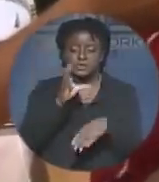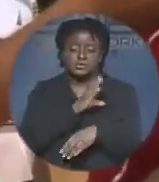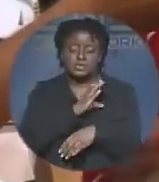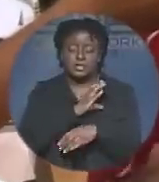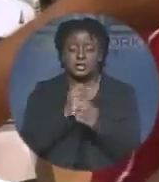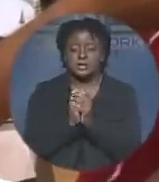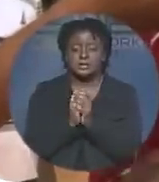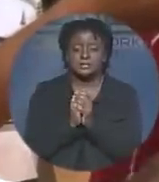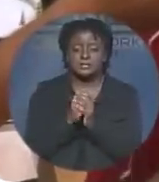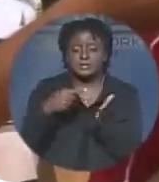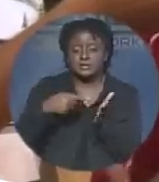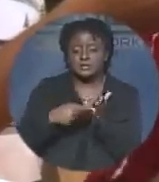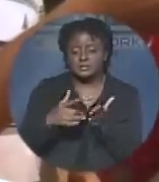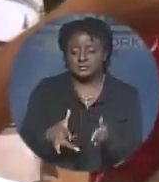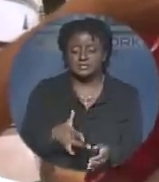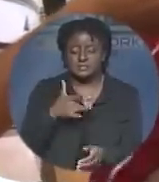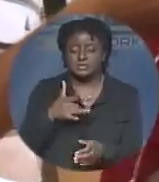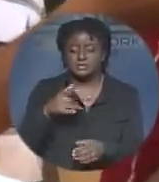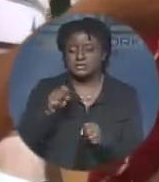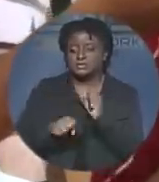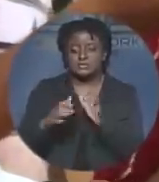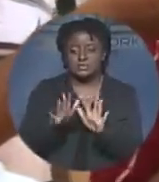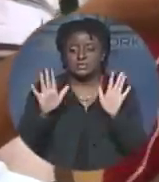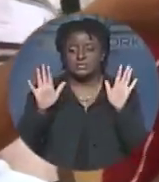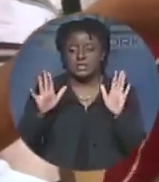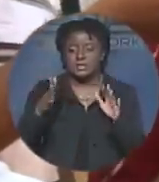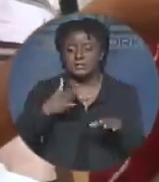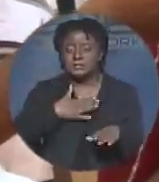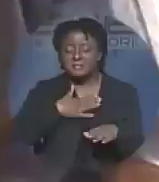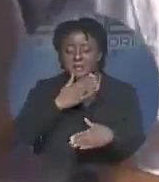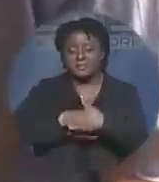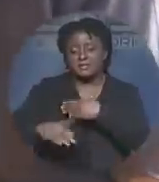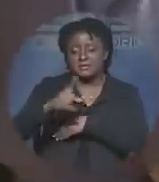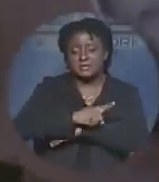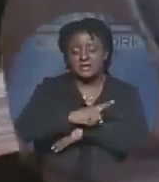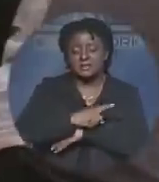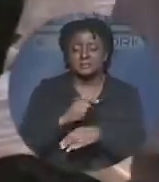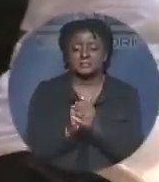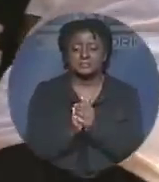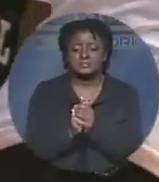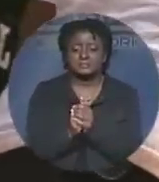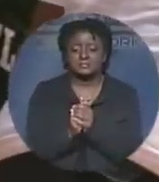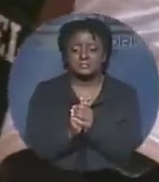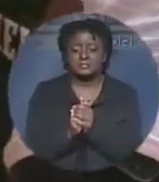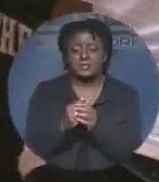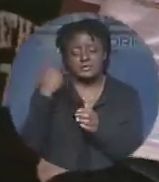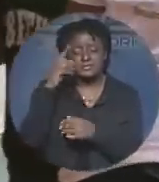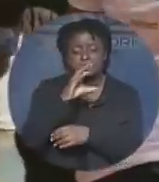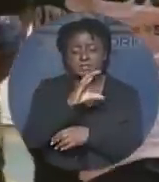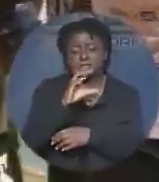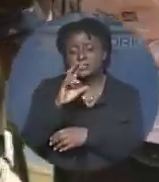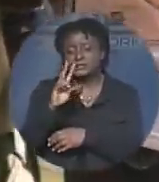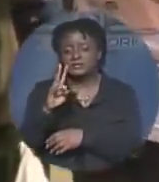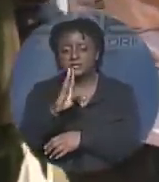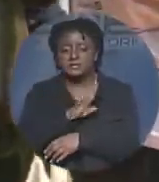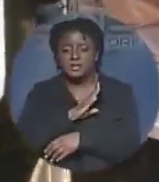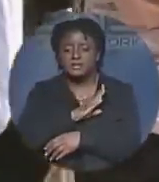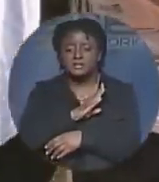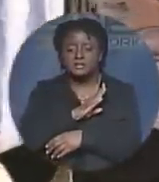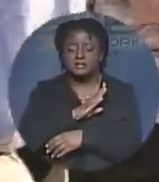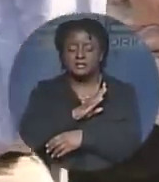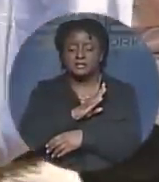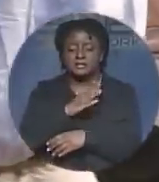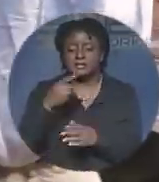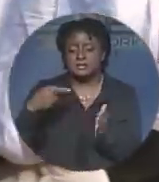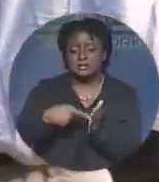together. This feels so great. It's my birthday, and it's the best birthday present ever. Meanwhile, for the C.V. Bethel Stingrays, this one was a